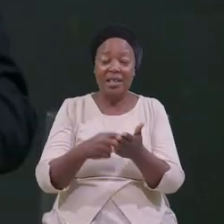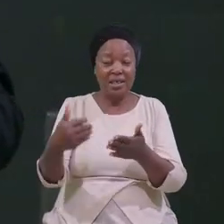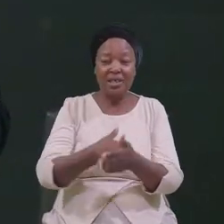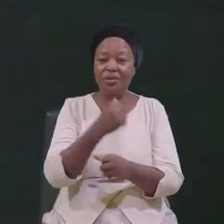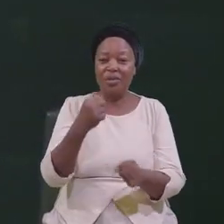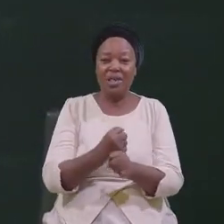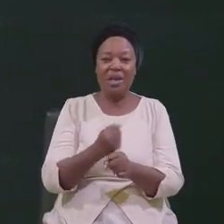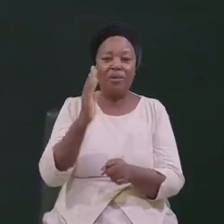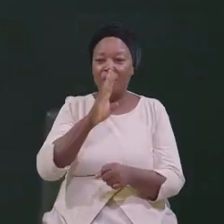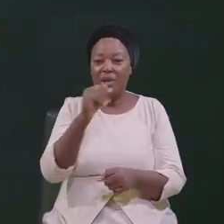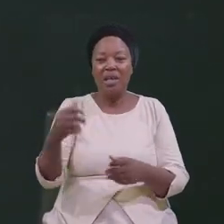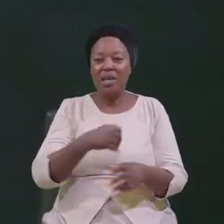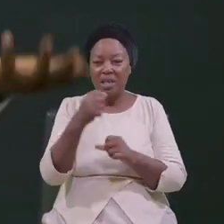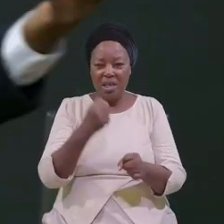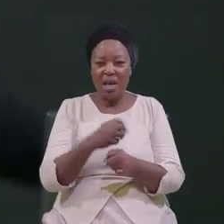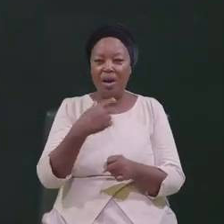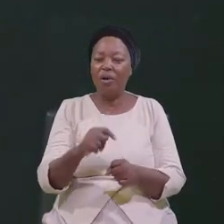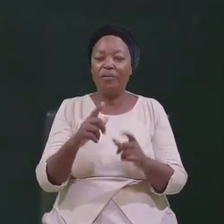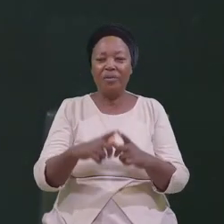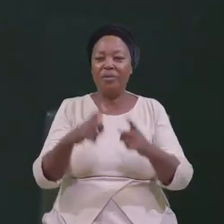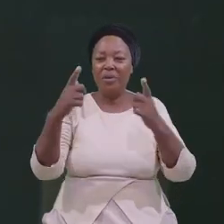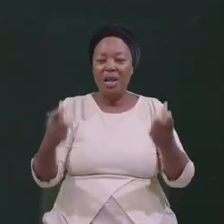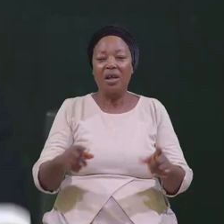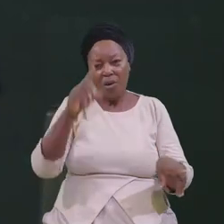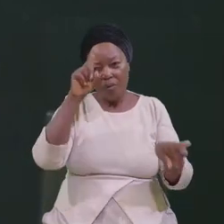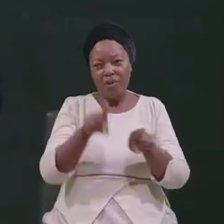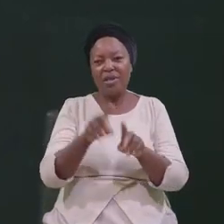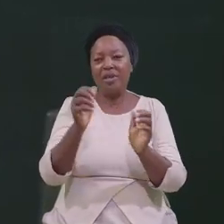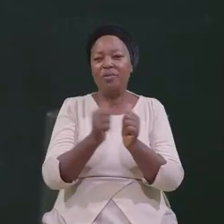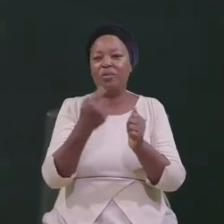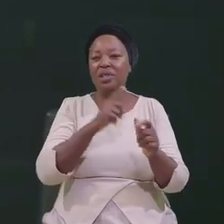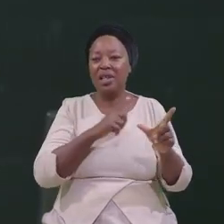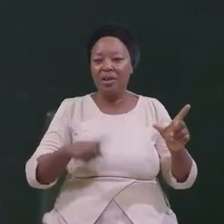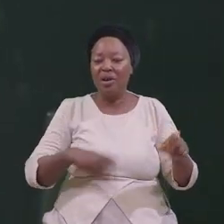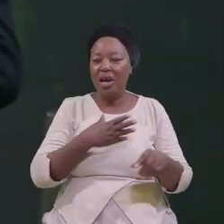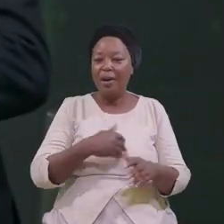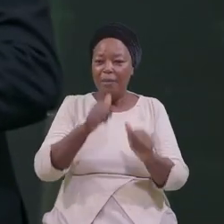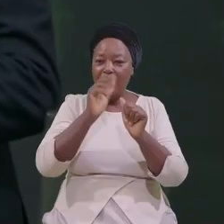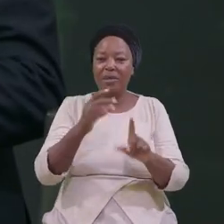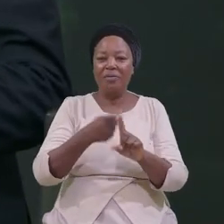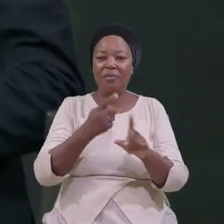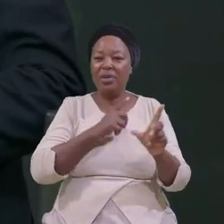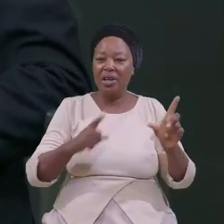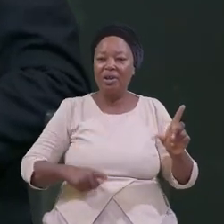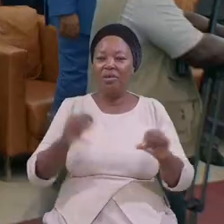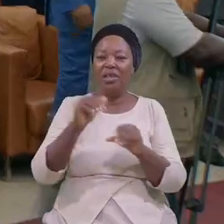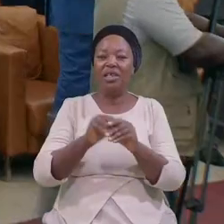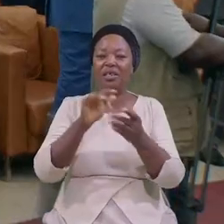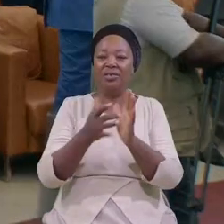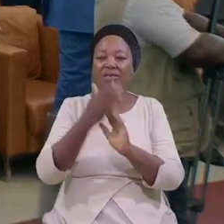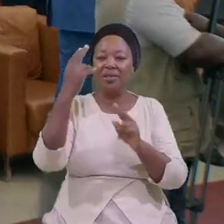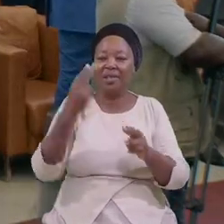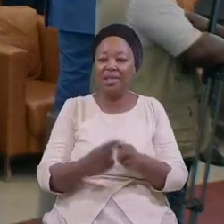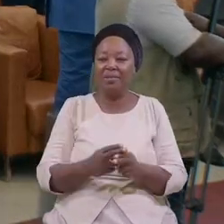year will be a year of great covenant with the Lord and blessings from the Lord in Jesus'